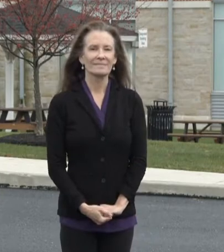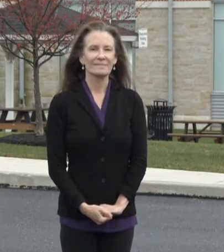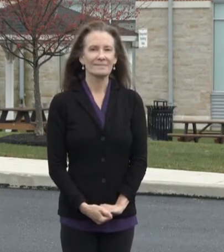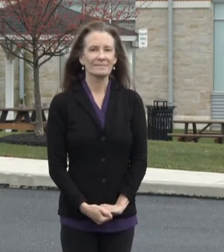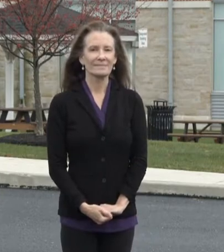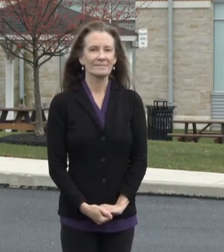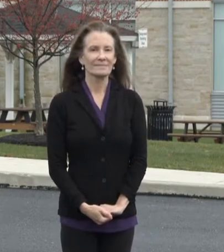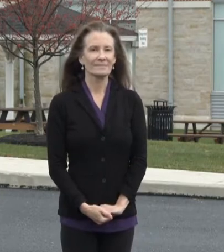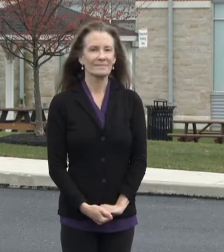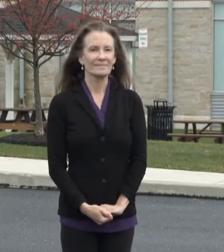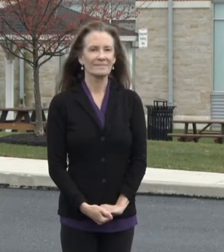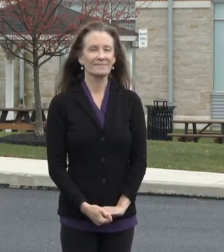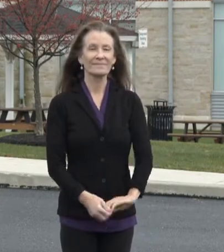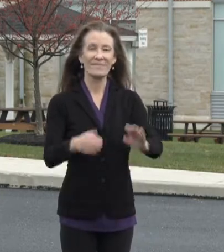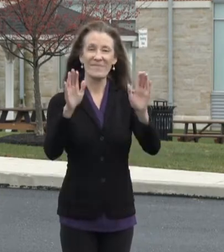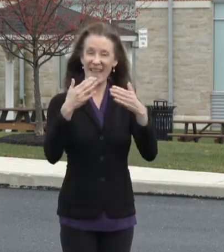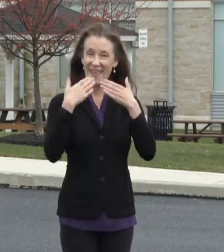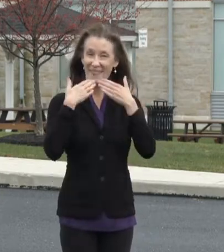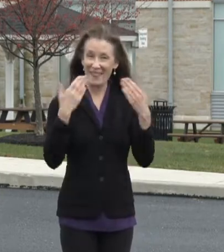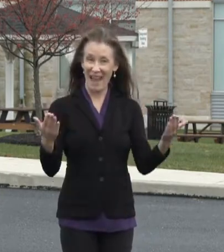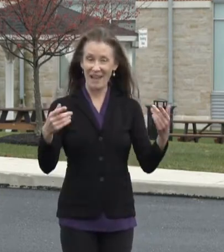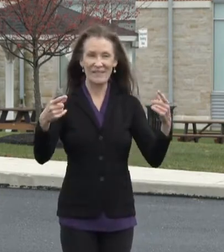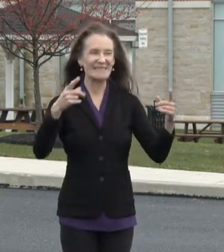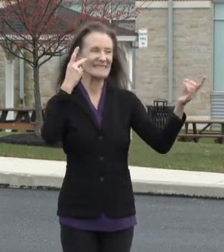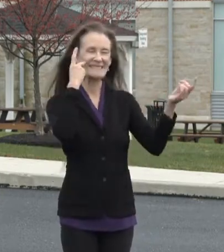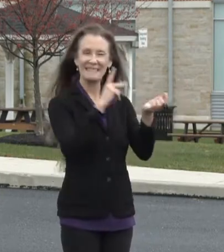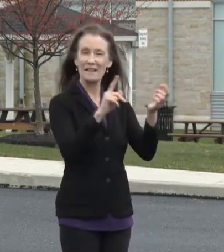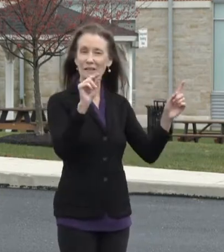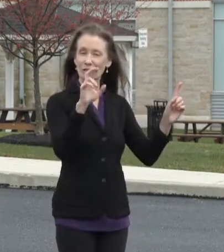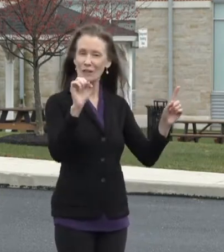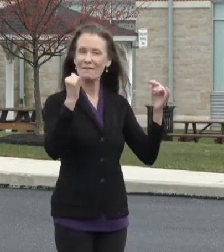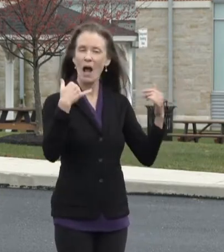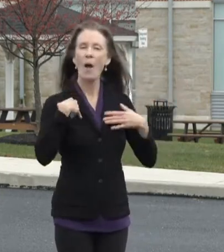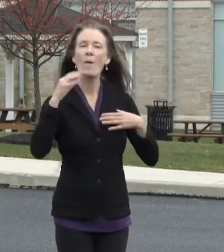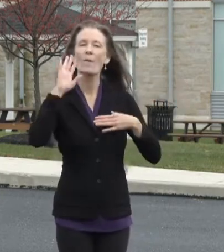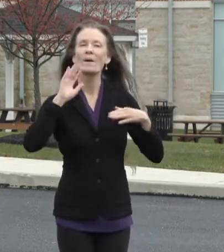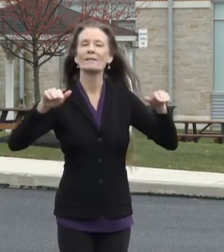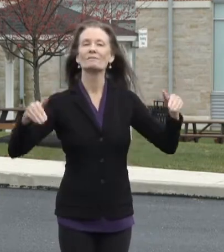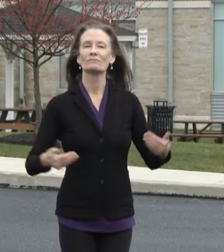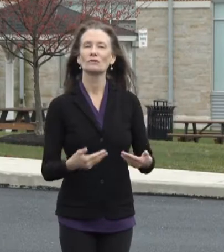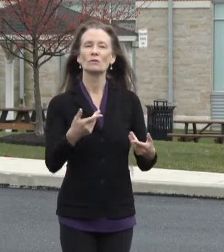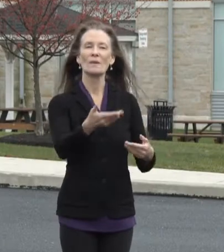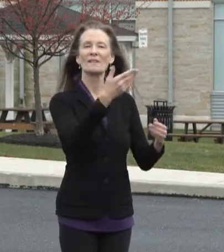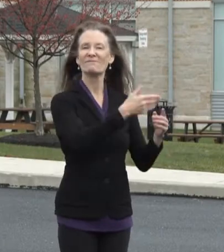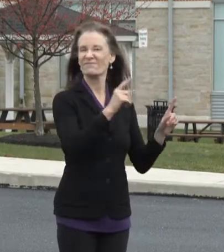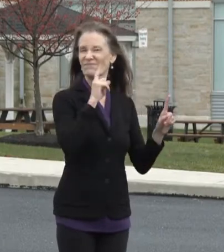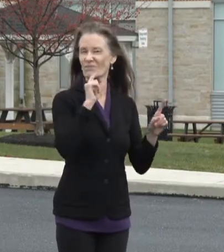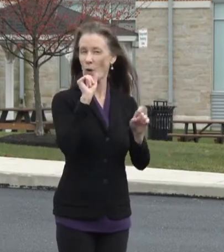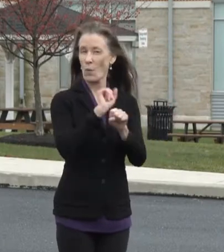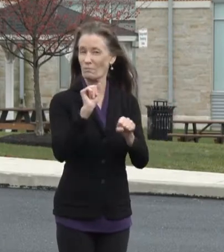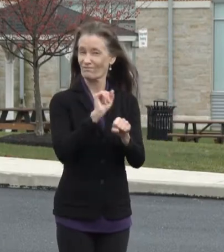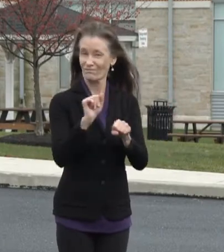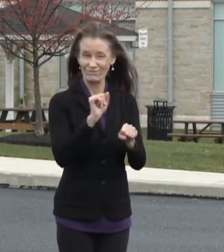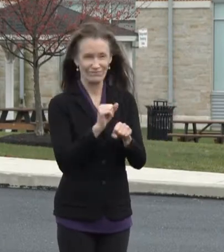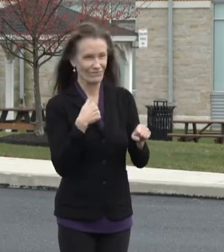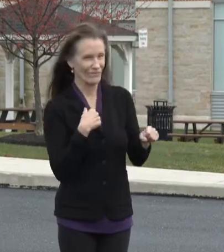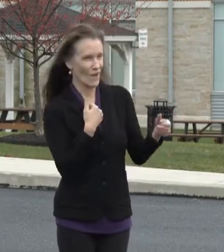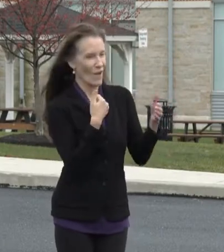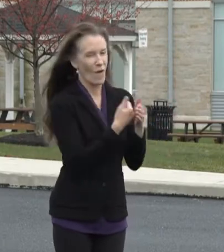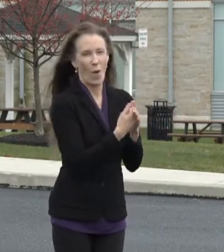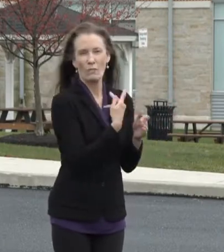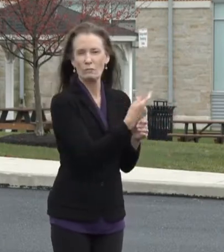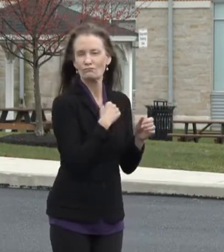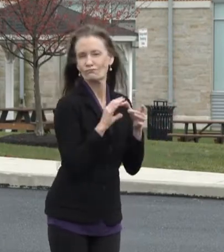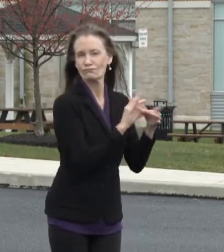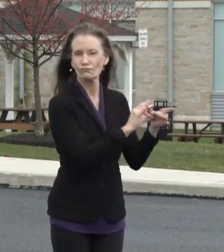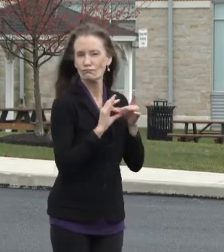Thank you, Secretary Torres. And now I would like to introduce someone that we've really worked very closely with during the entire